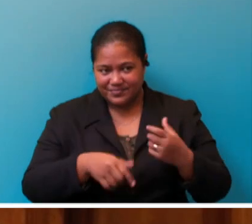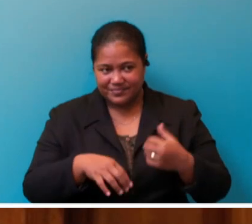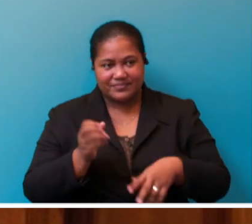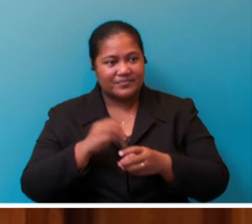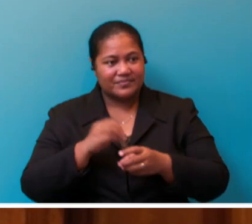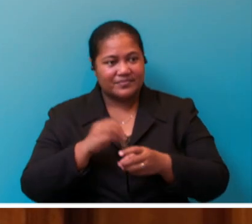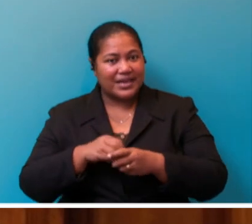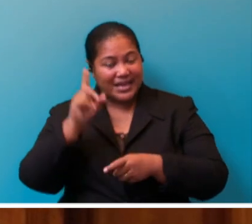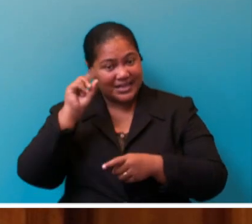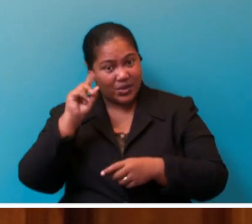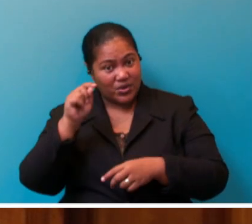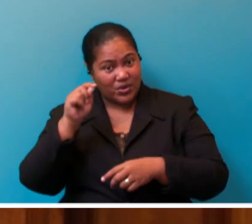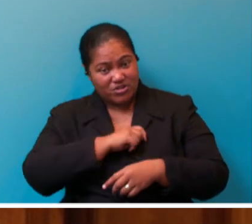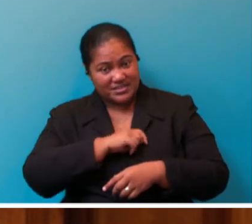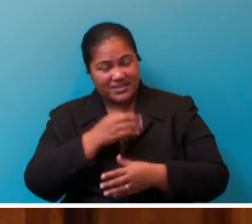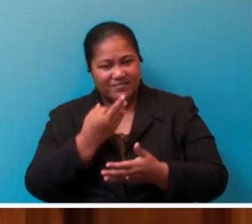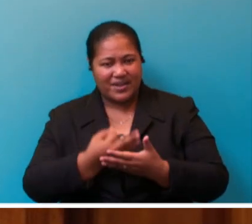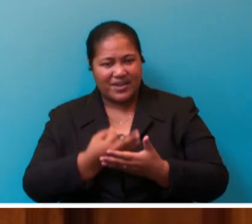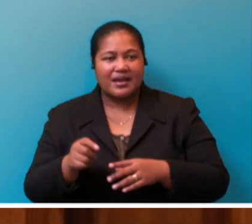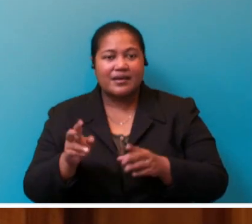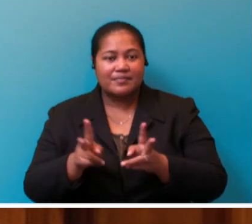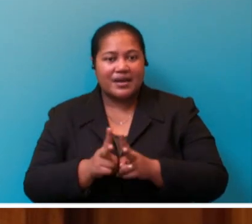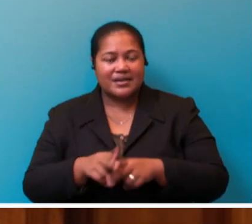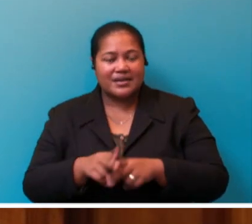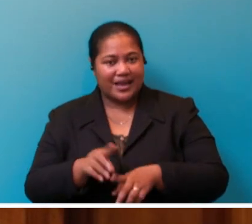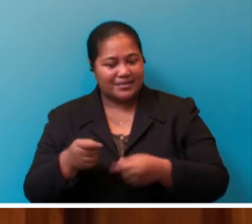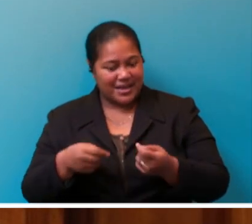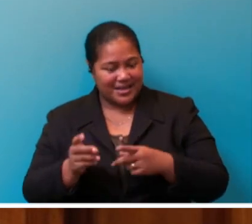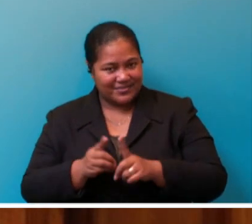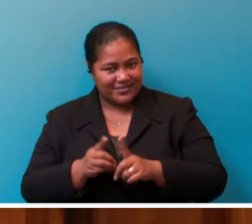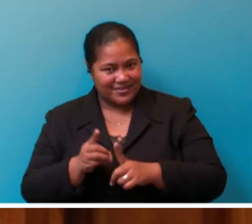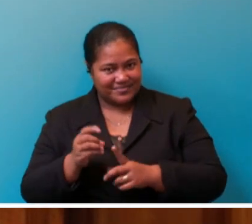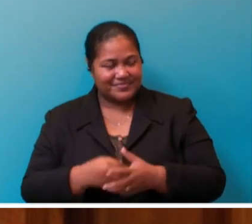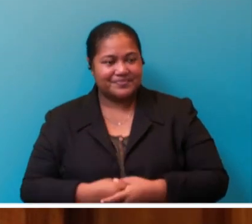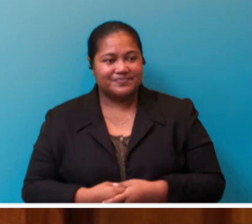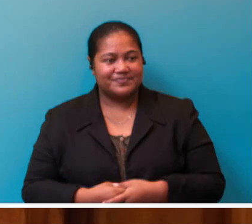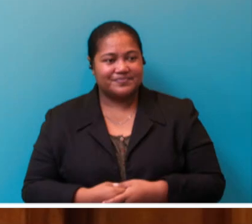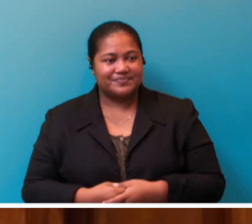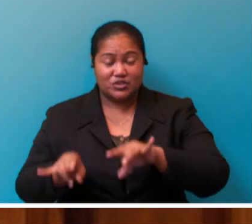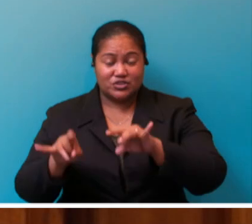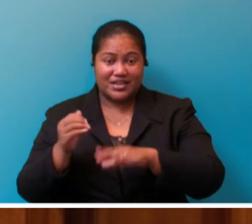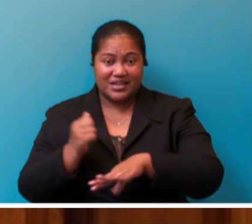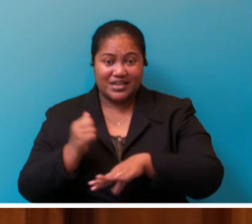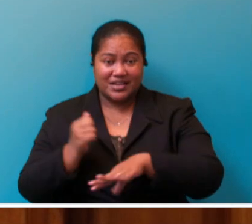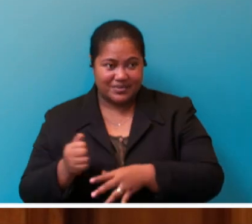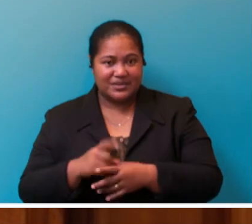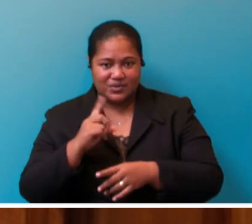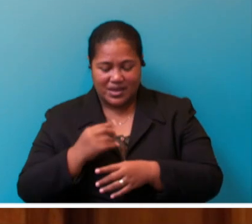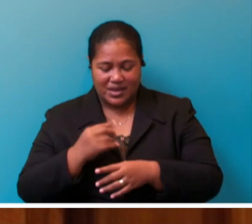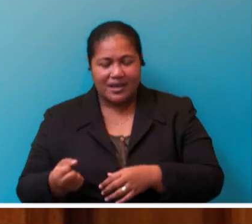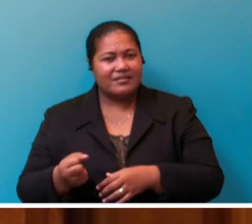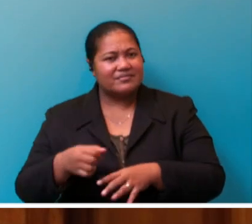Itoke Trust Fund, and partners such as the Market Development Facility of the Australian government and the UK government to update hydrographic